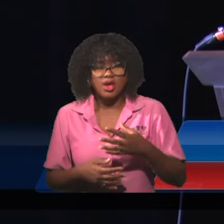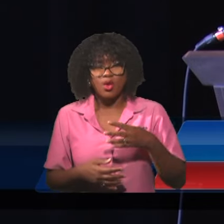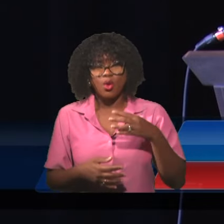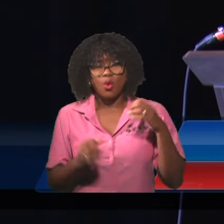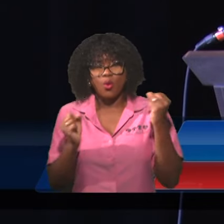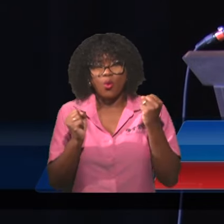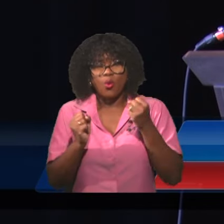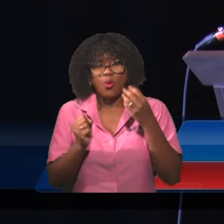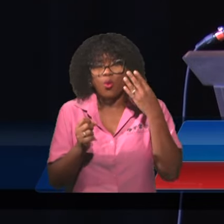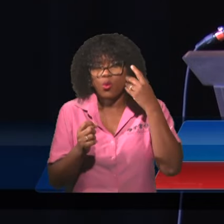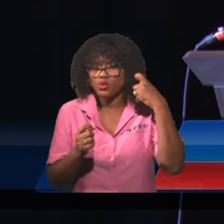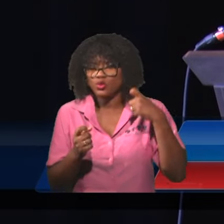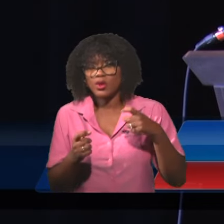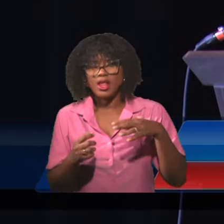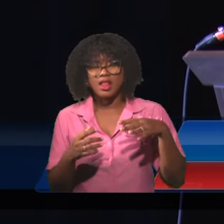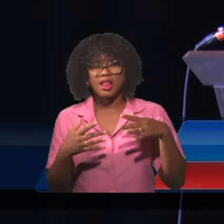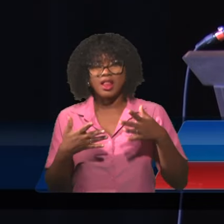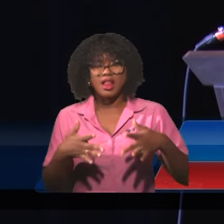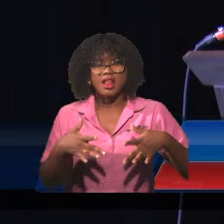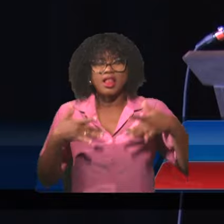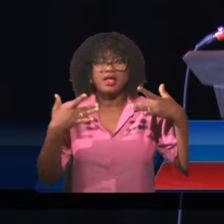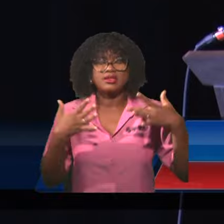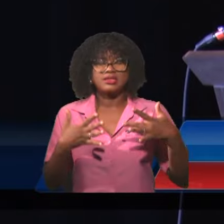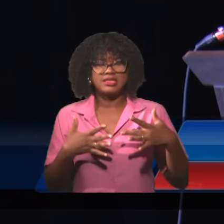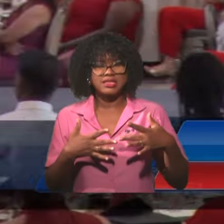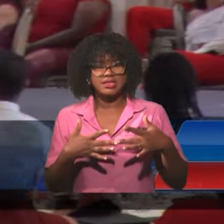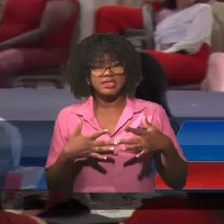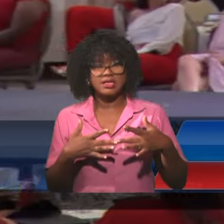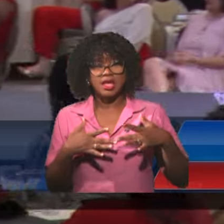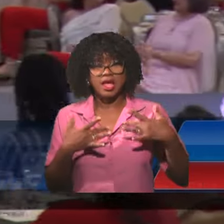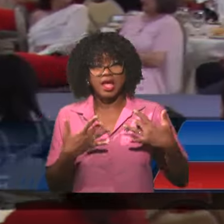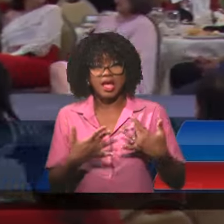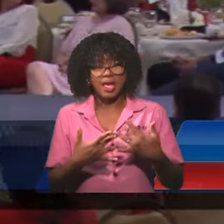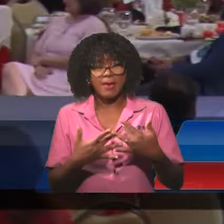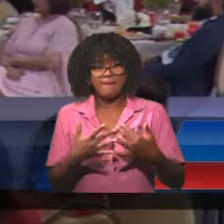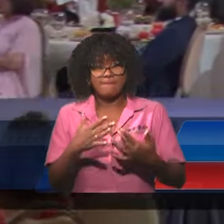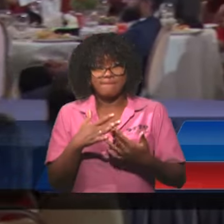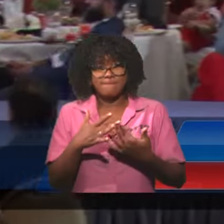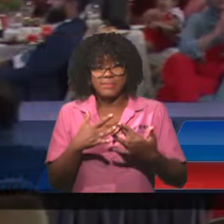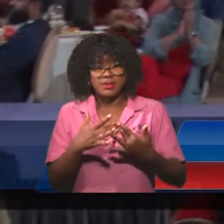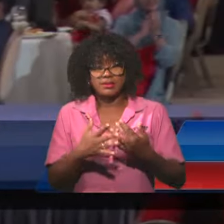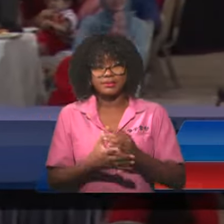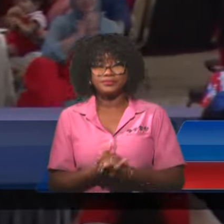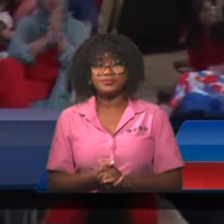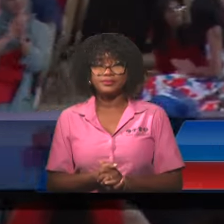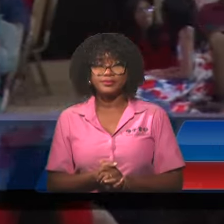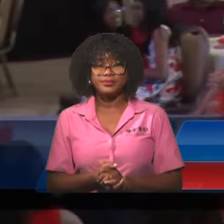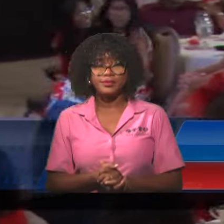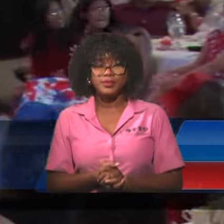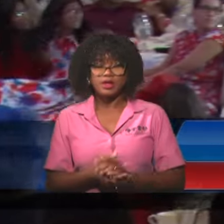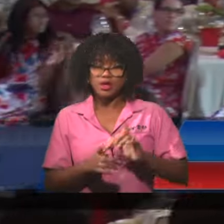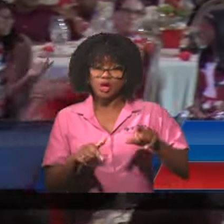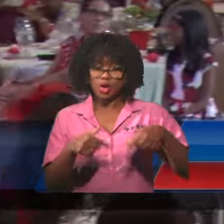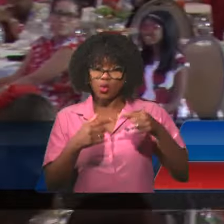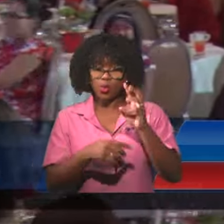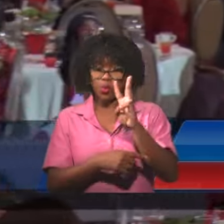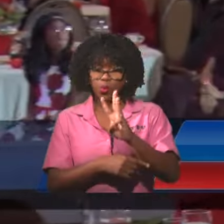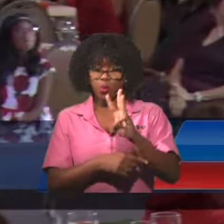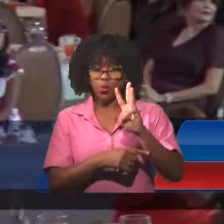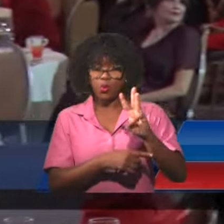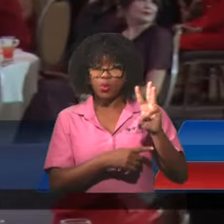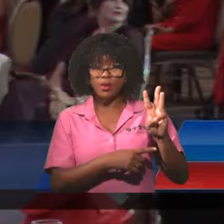sweating, lightheadedness, heartburn. Further information on the foundation can be accessed via their website